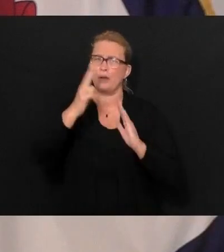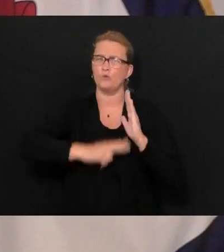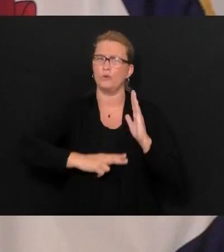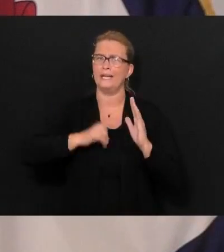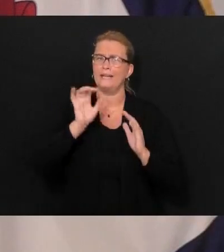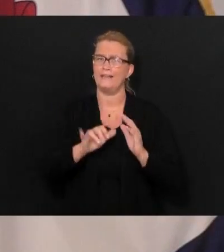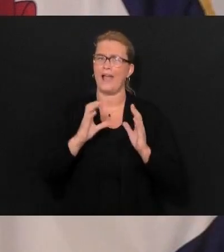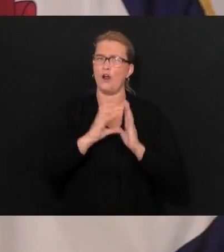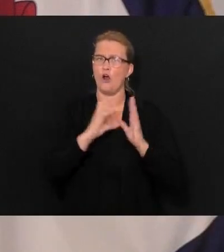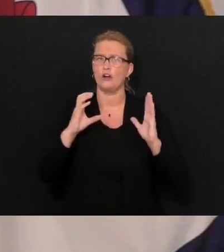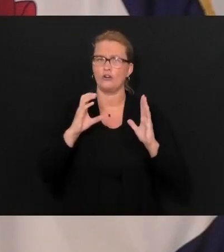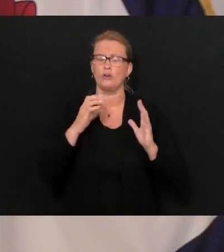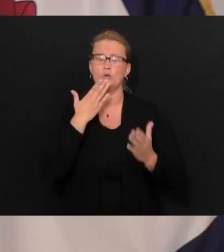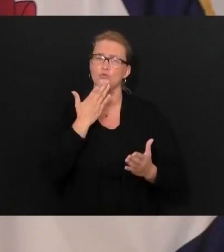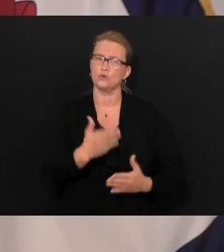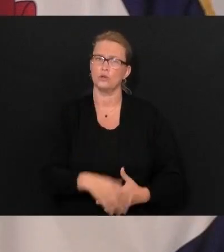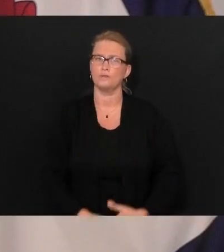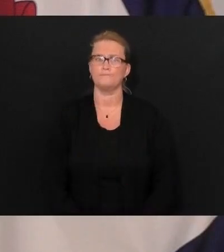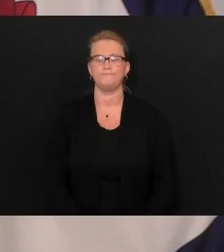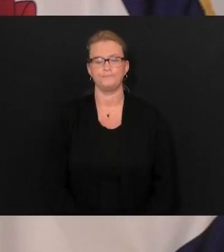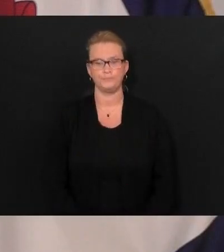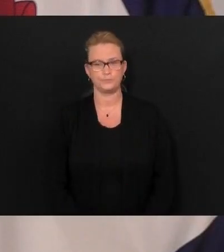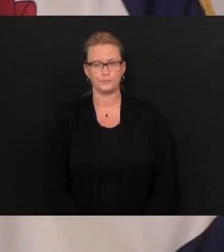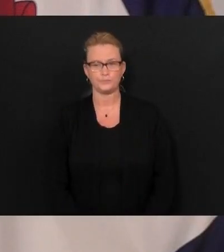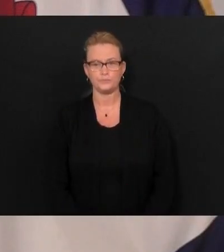thought it was really good.